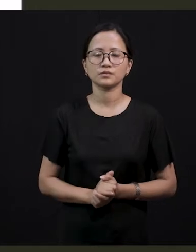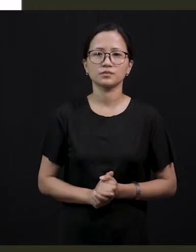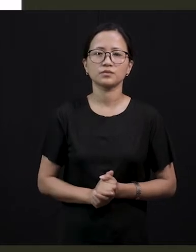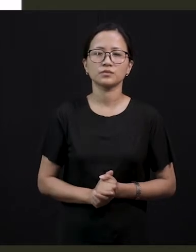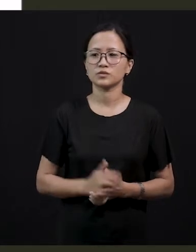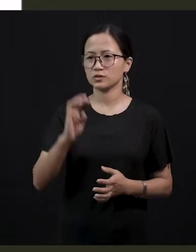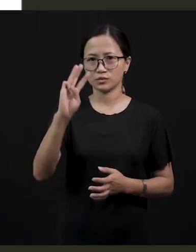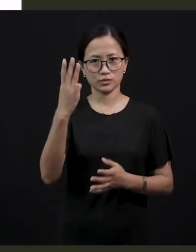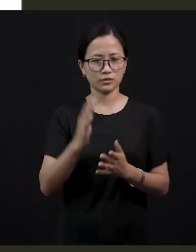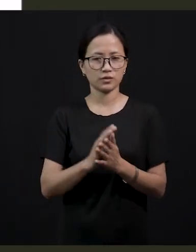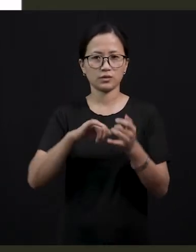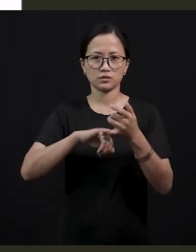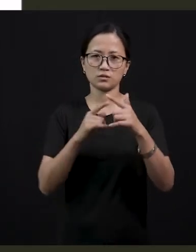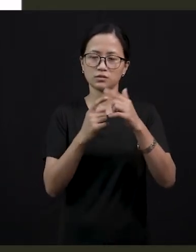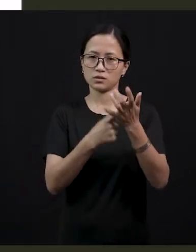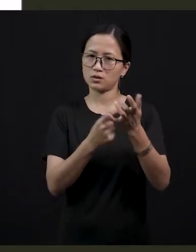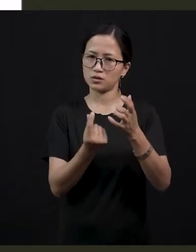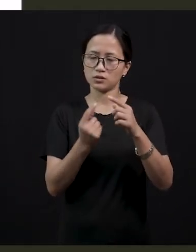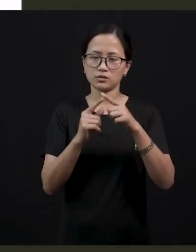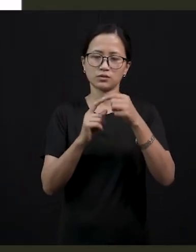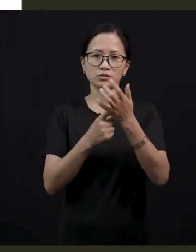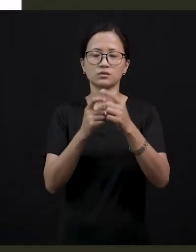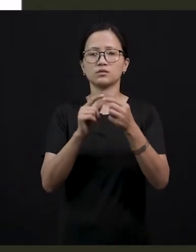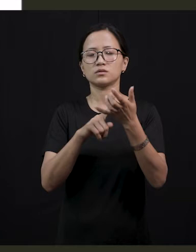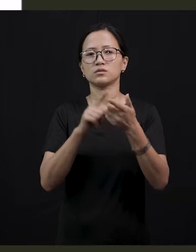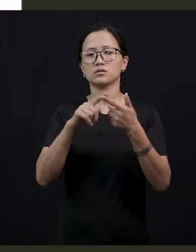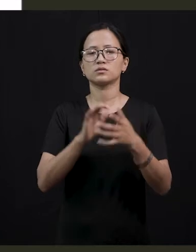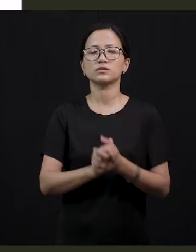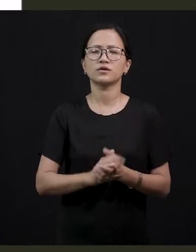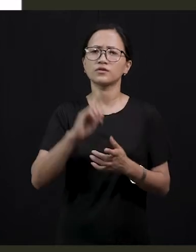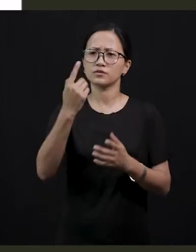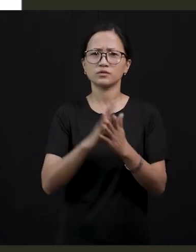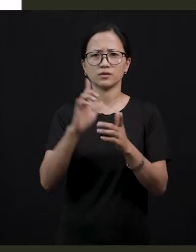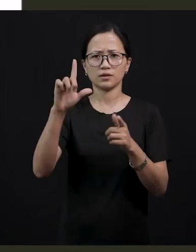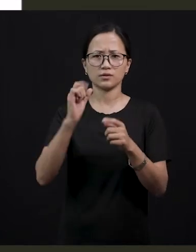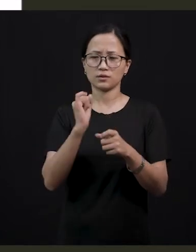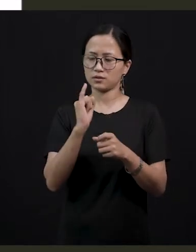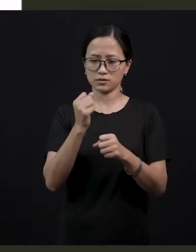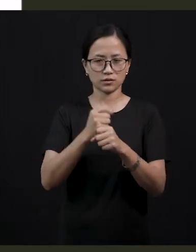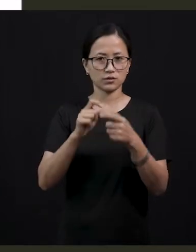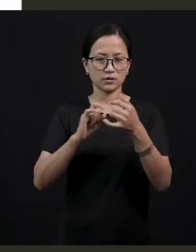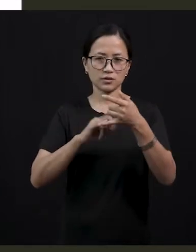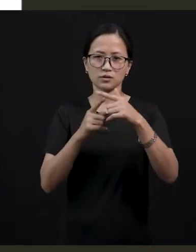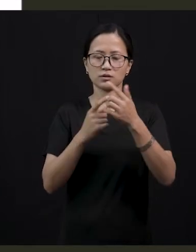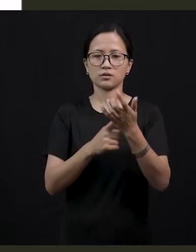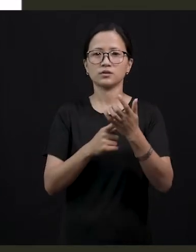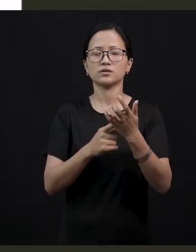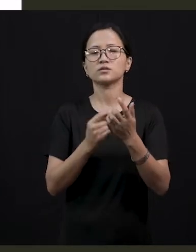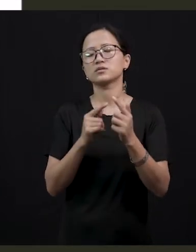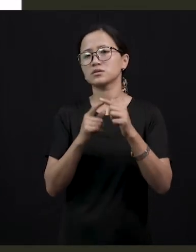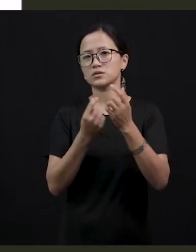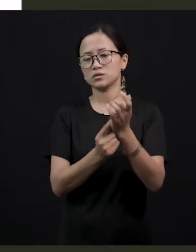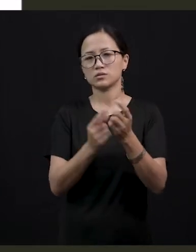structures which are three structure of a state government. The first one will be a legislature. So legislature is a place where you're making